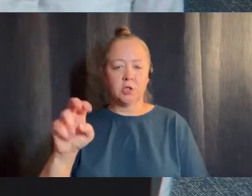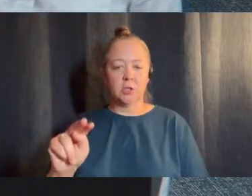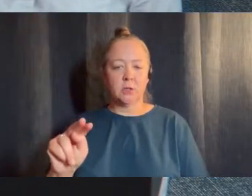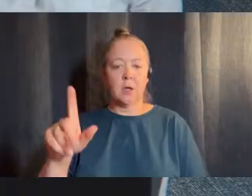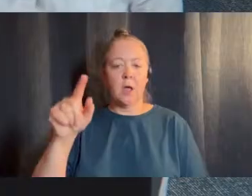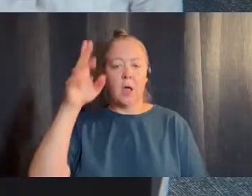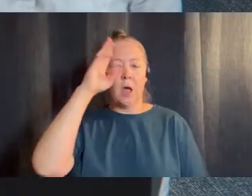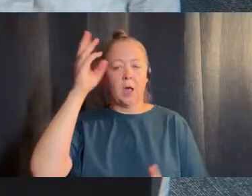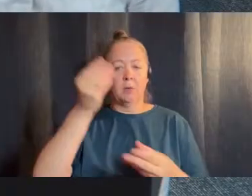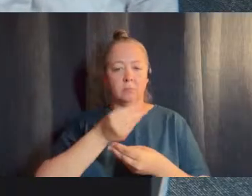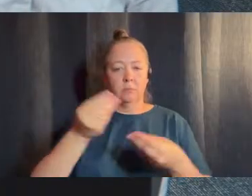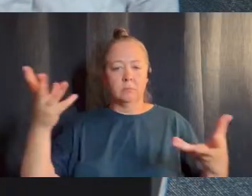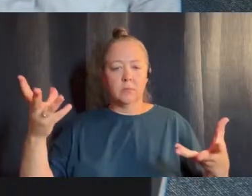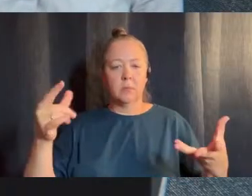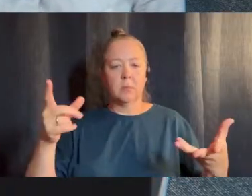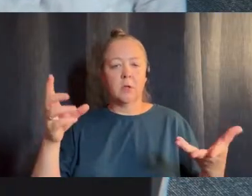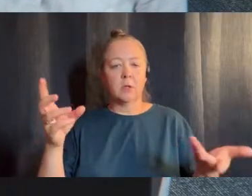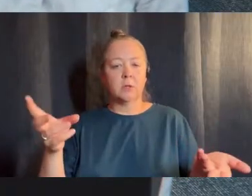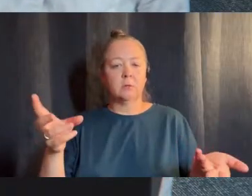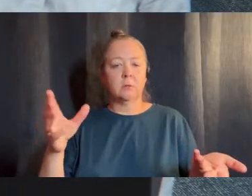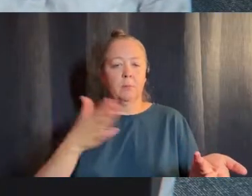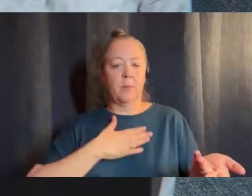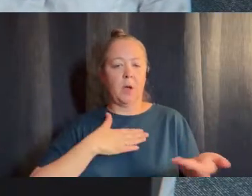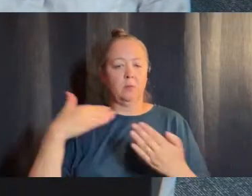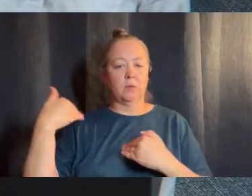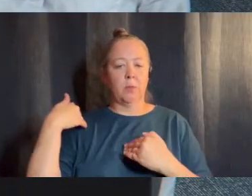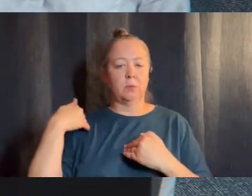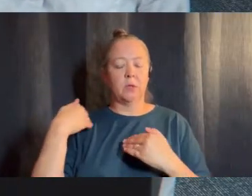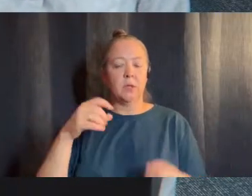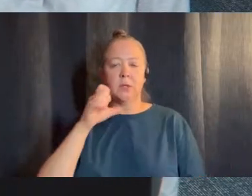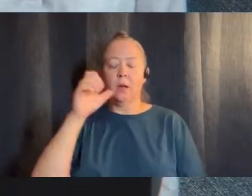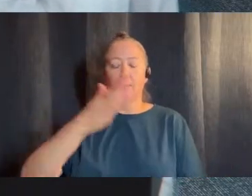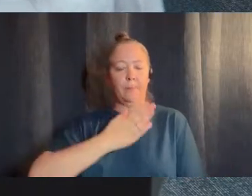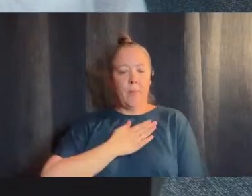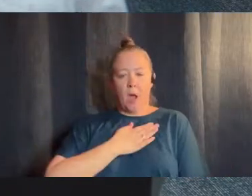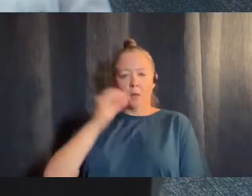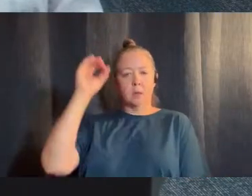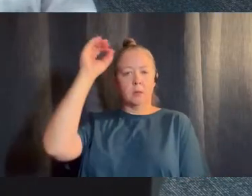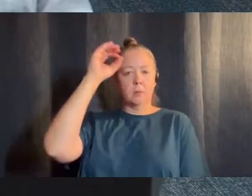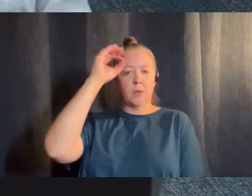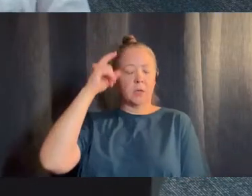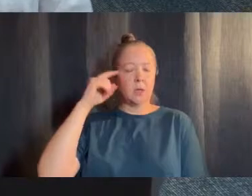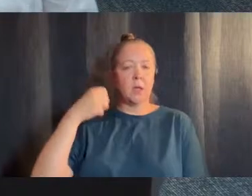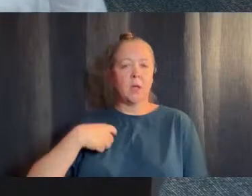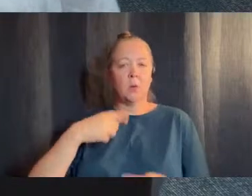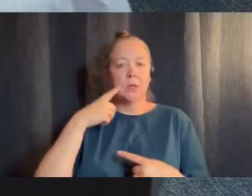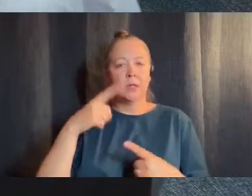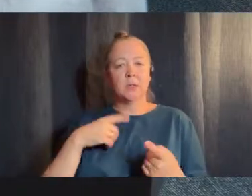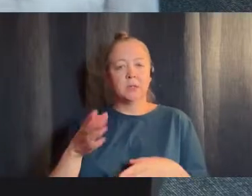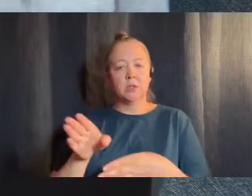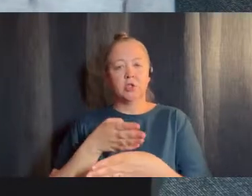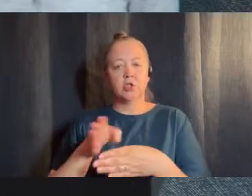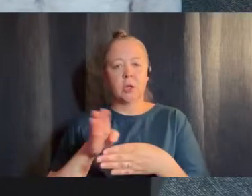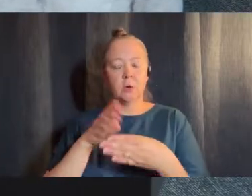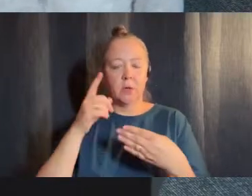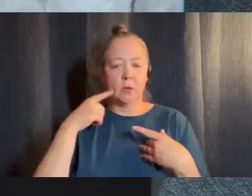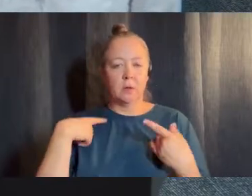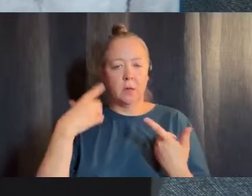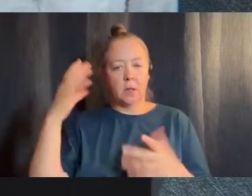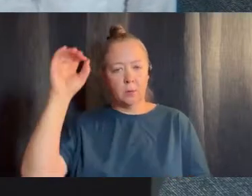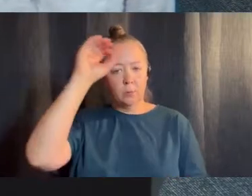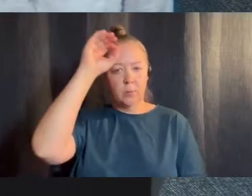sharing the opinion of the county executive. So I would like to clarify that before any